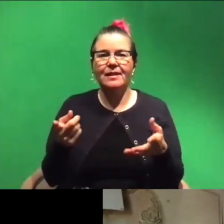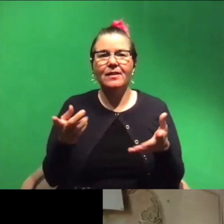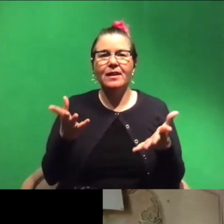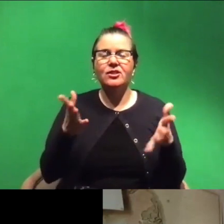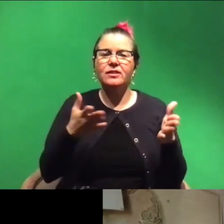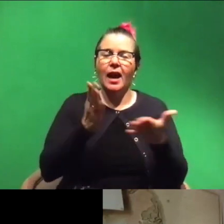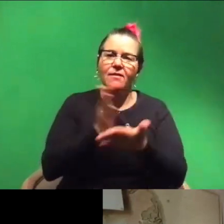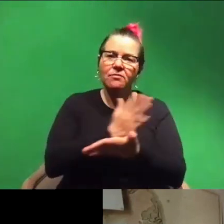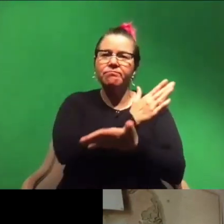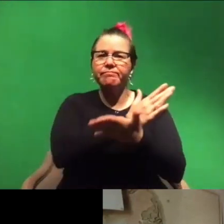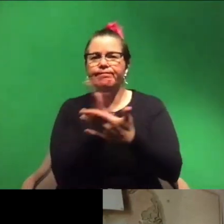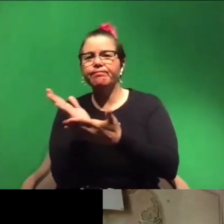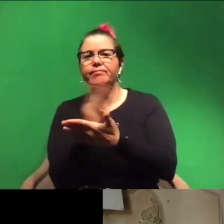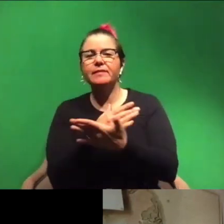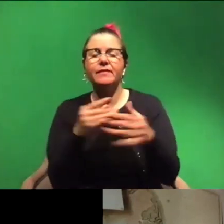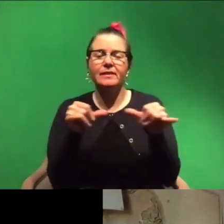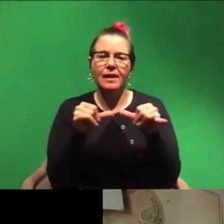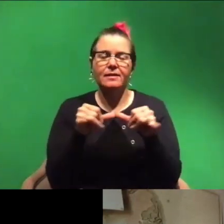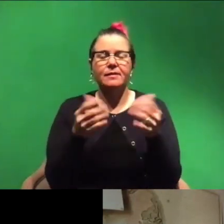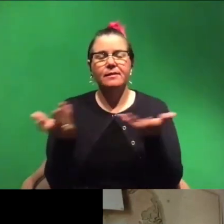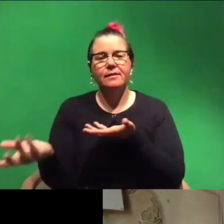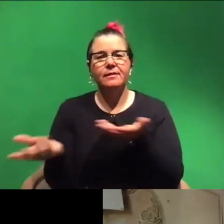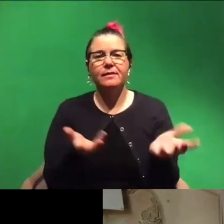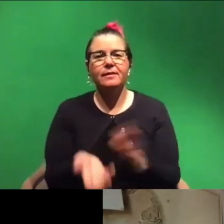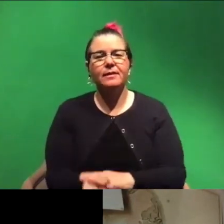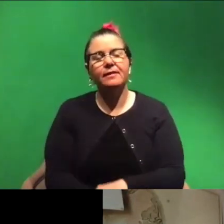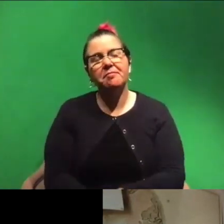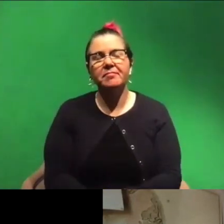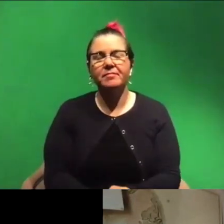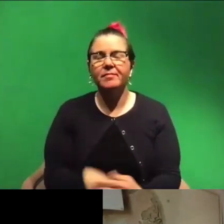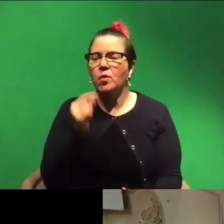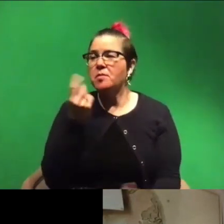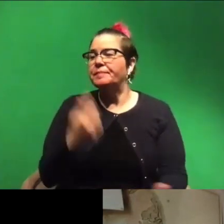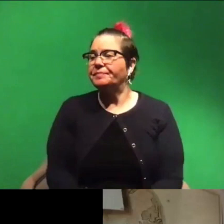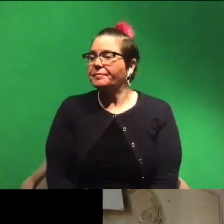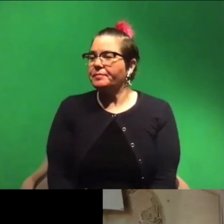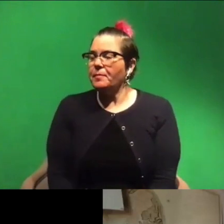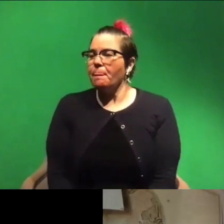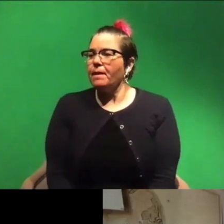continuum of sizes. So exactly. Cool. Yeah. Let's see.